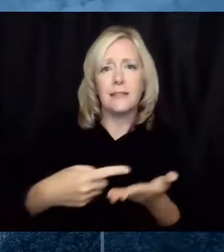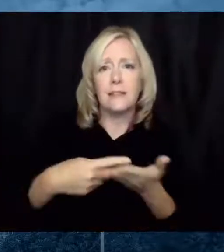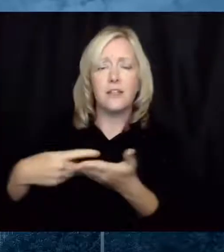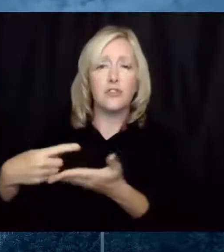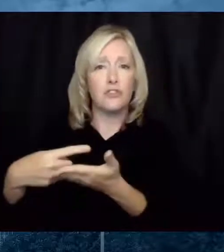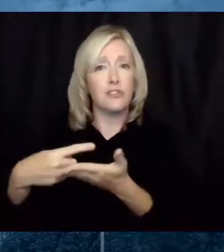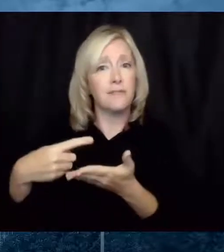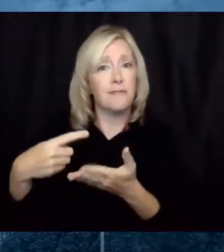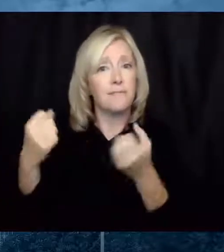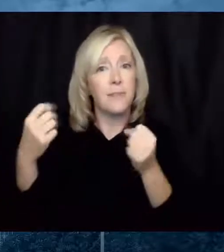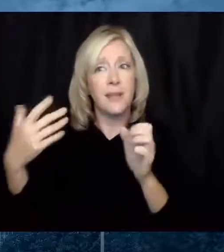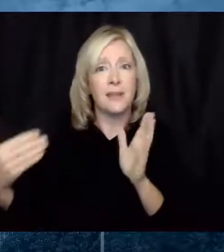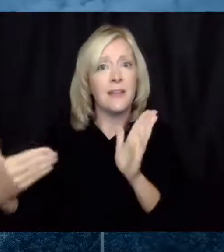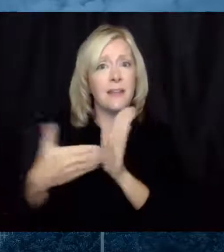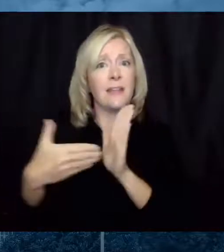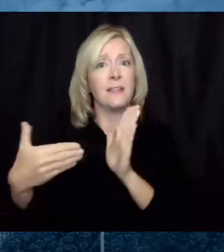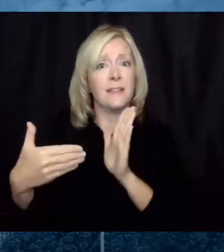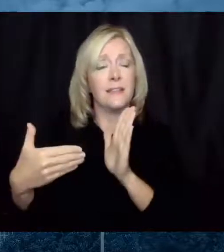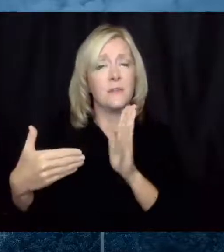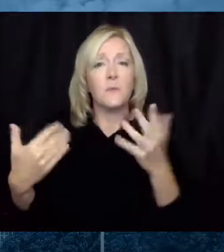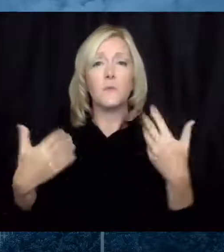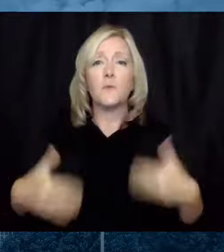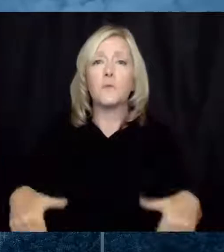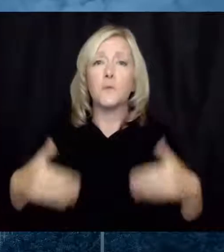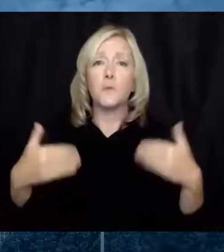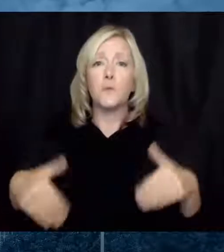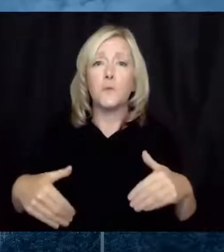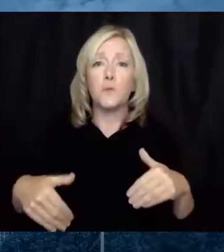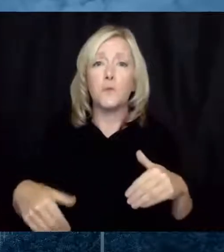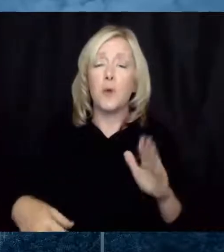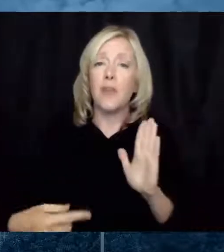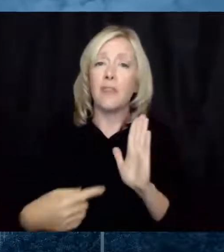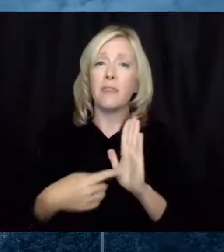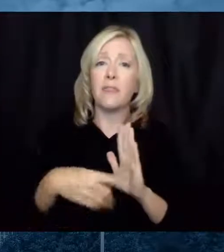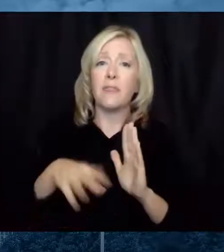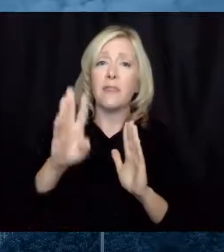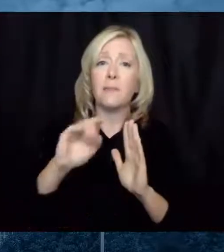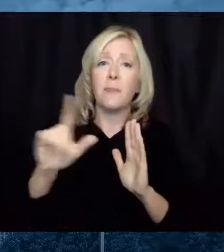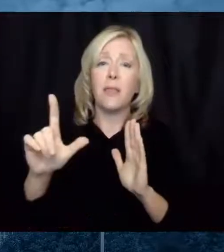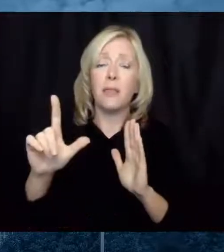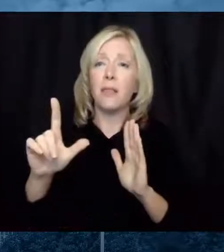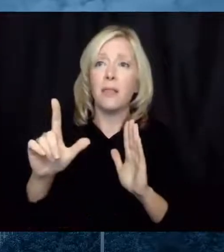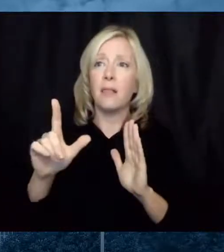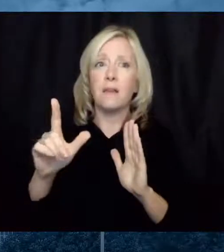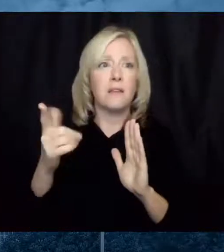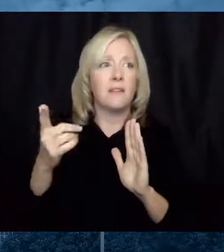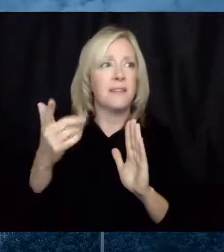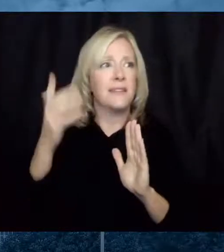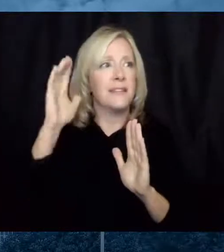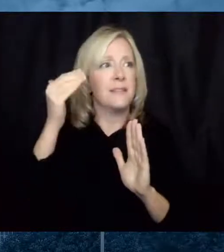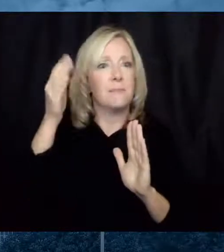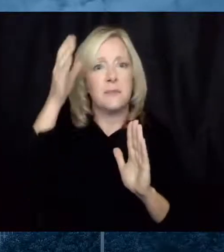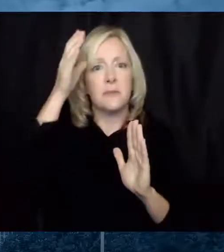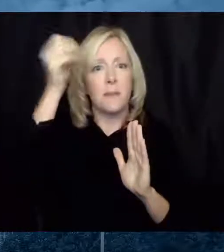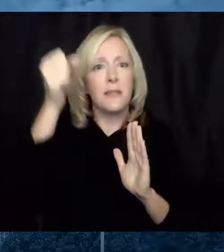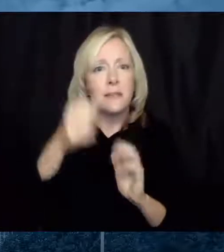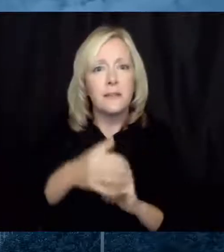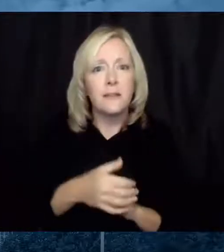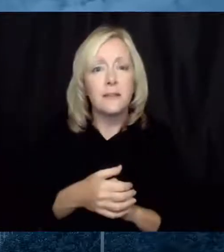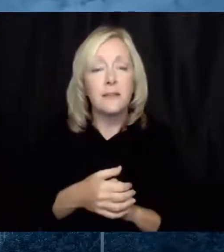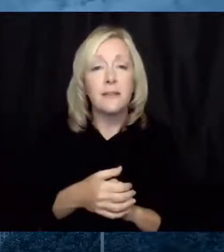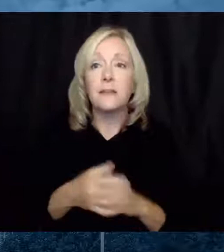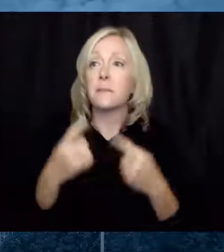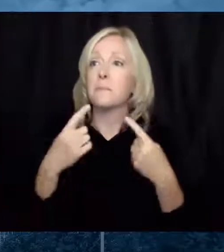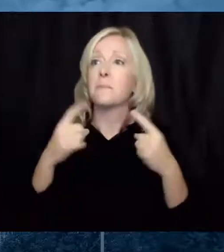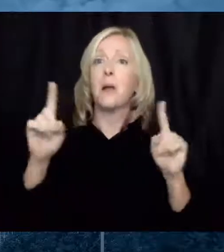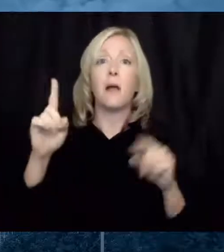And all in all, this is a piece of legislation. The question should be, why isn't it happening? But with the governor's support today, with all